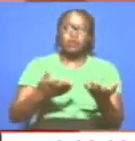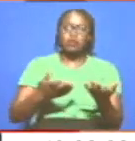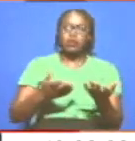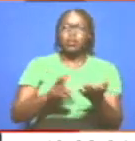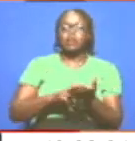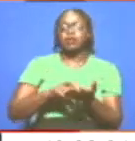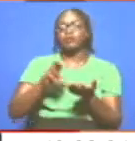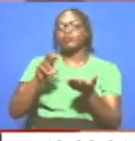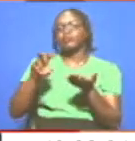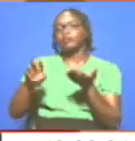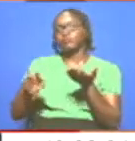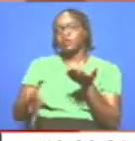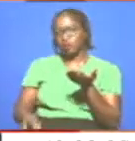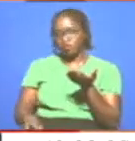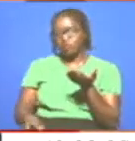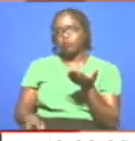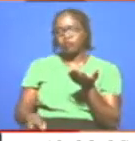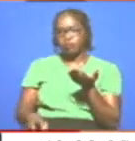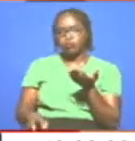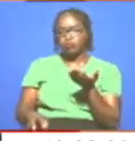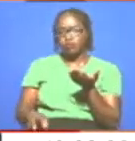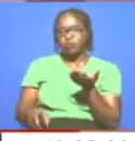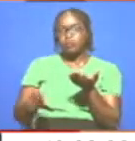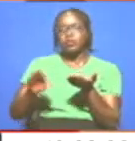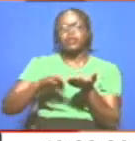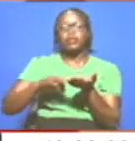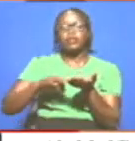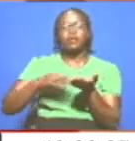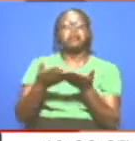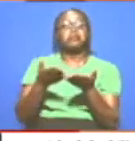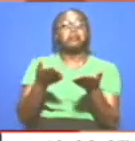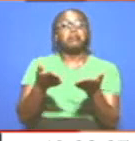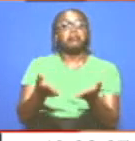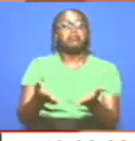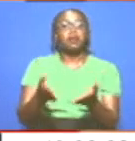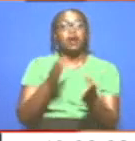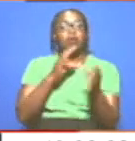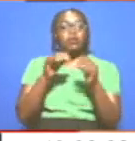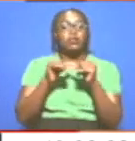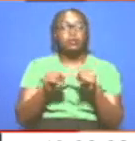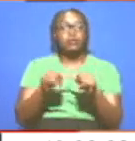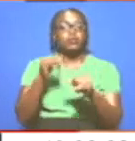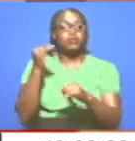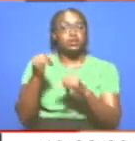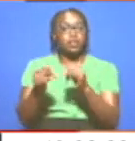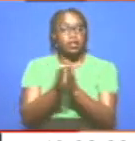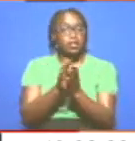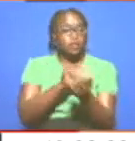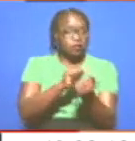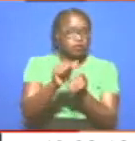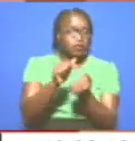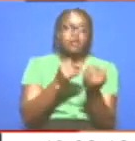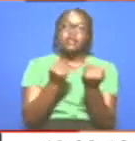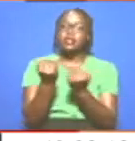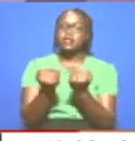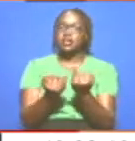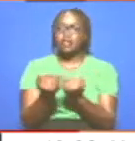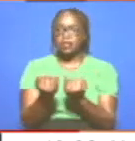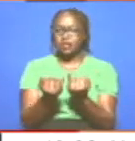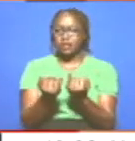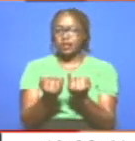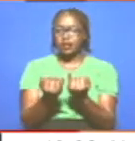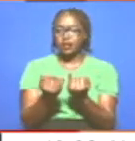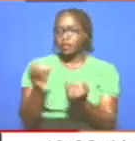down. It's the season that the Giants fell. We'll be having that conversation at the tail end. And on Friday and Saturday, in the capital of